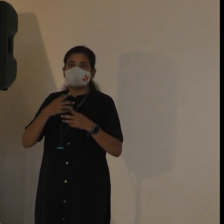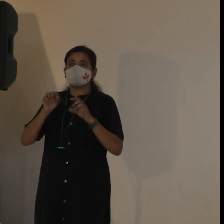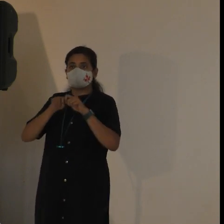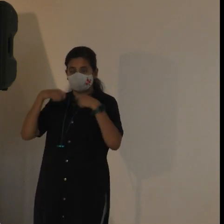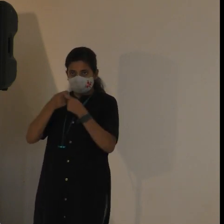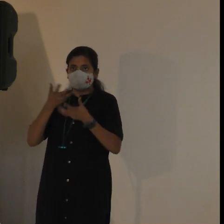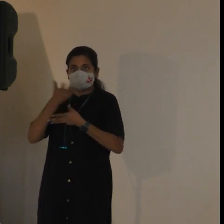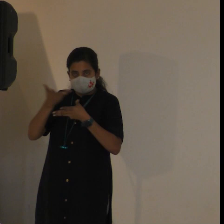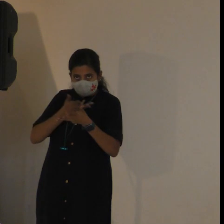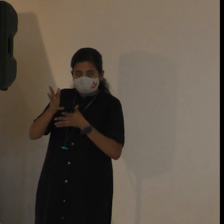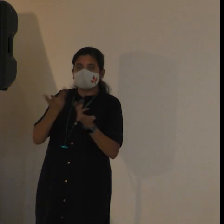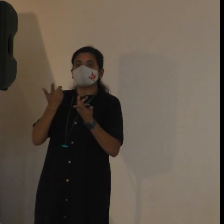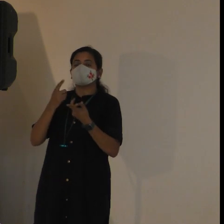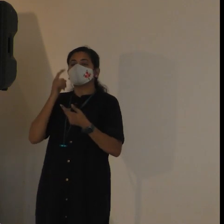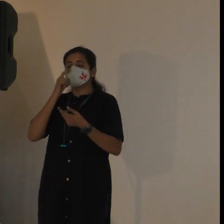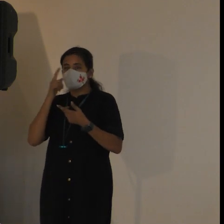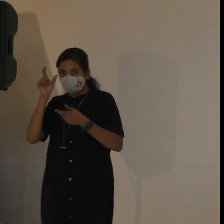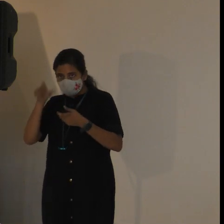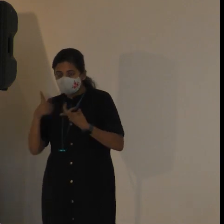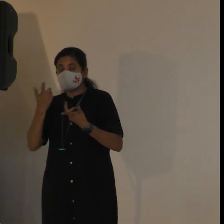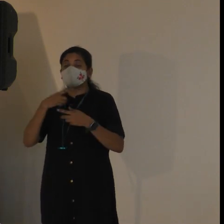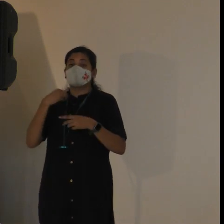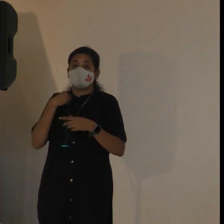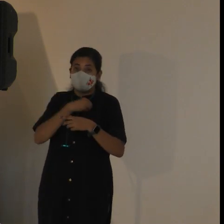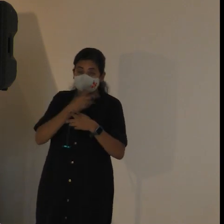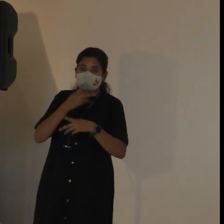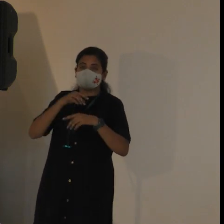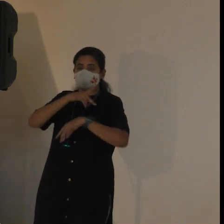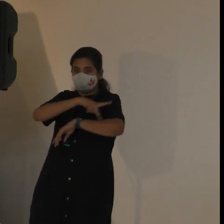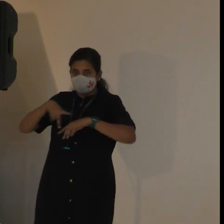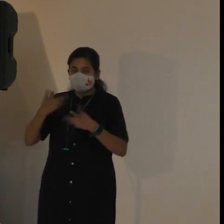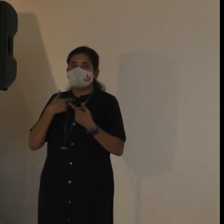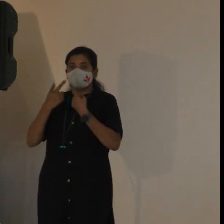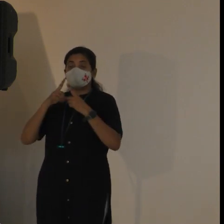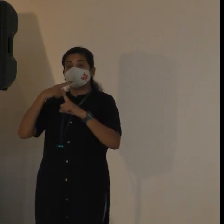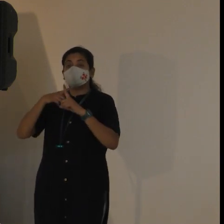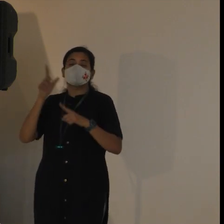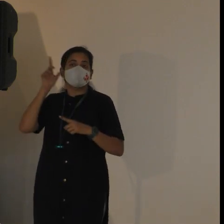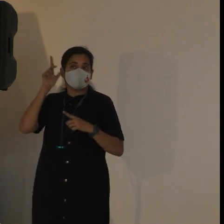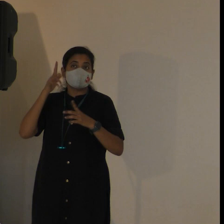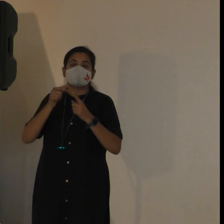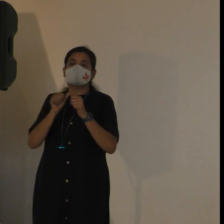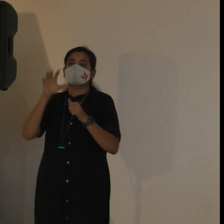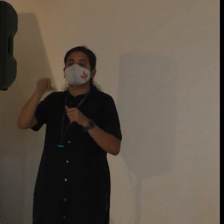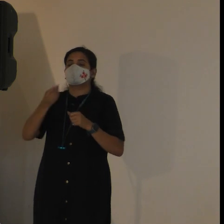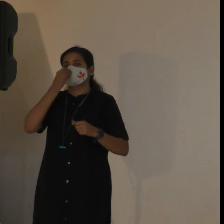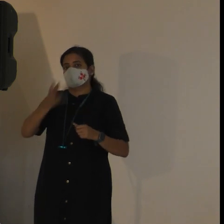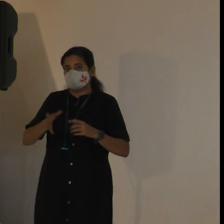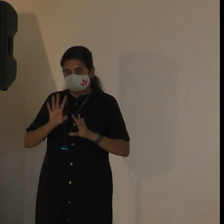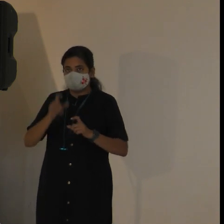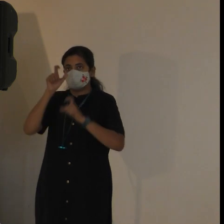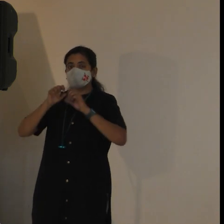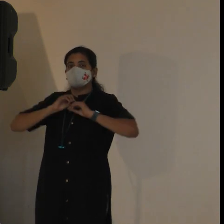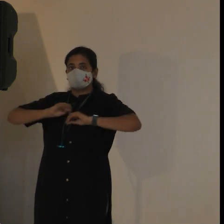which are looking at women doctors and physical and medical practitioners, and finally an audio guide to make it more accessible to the